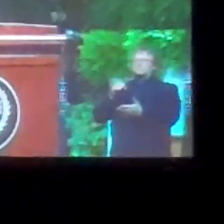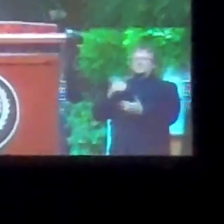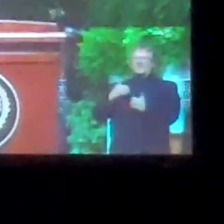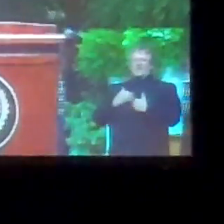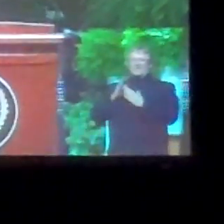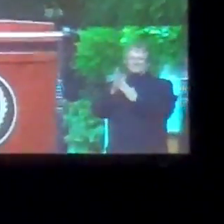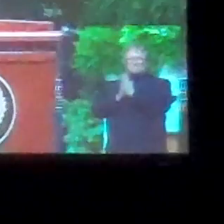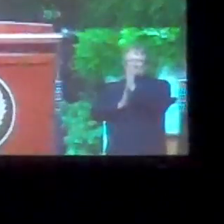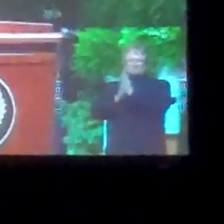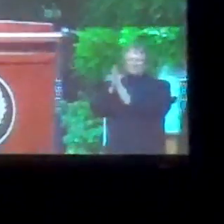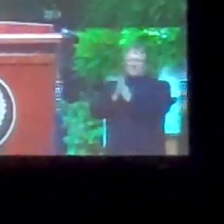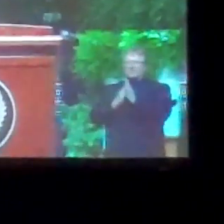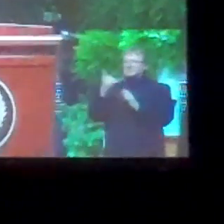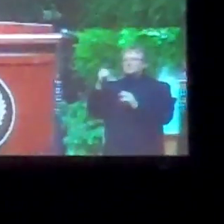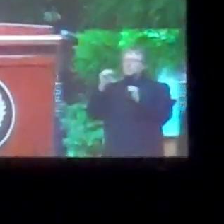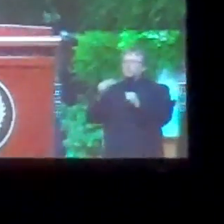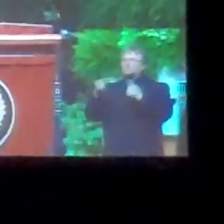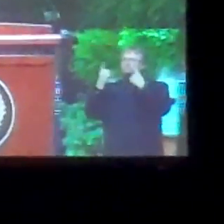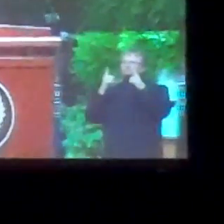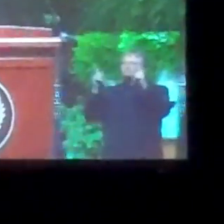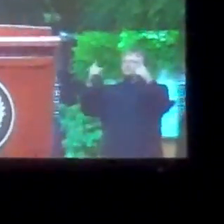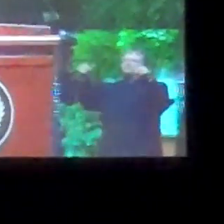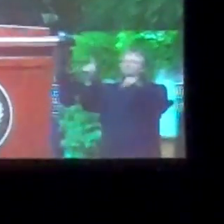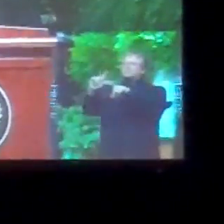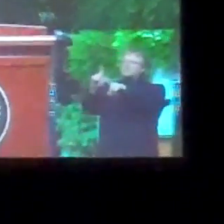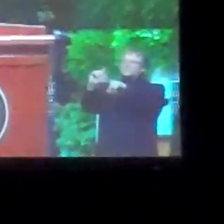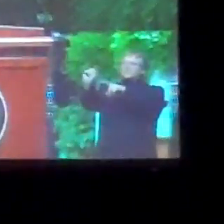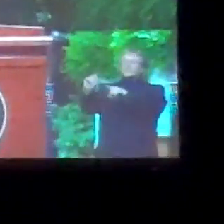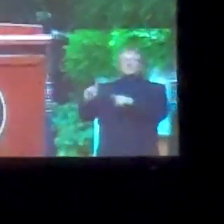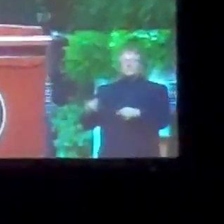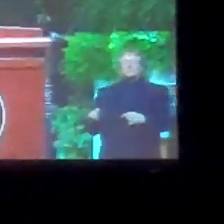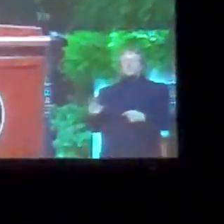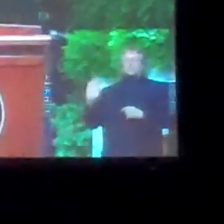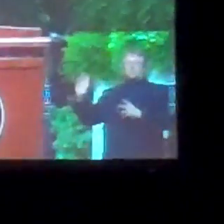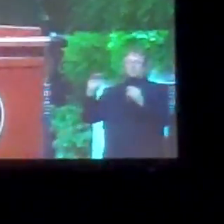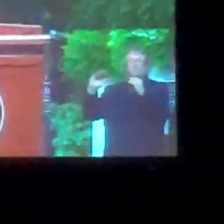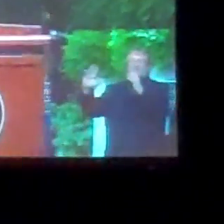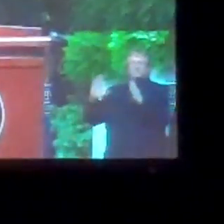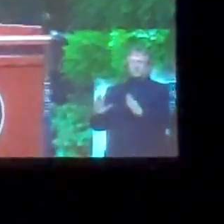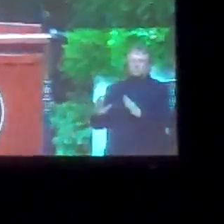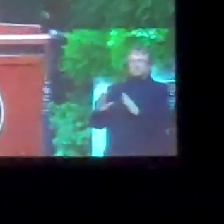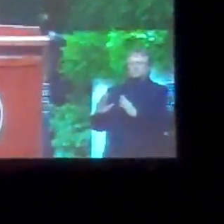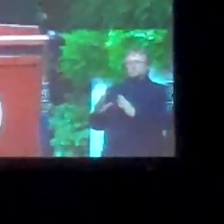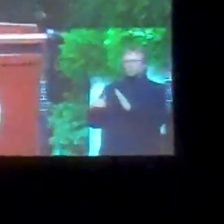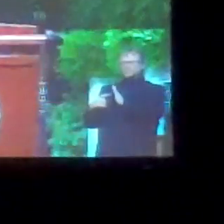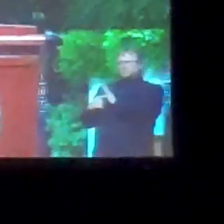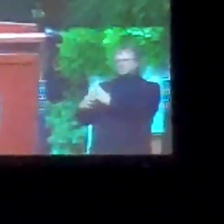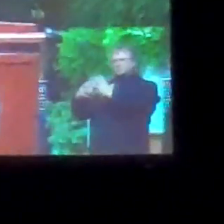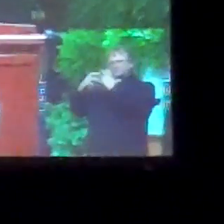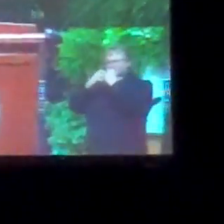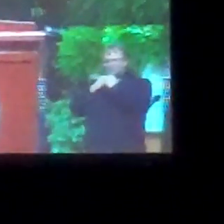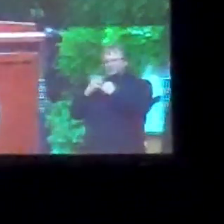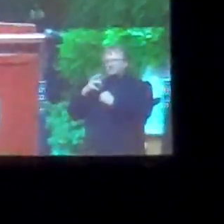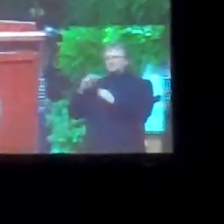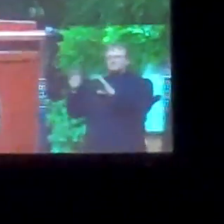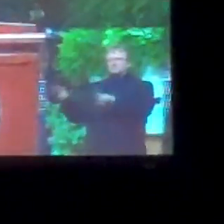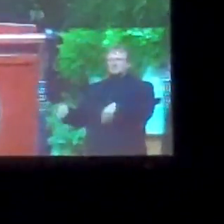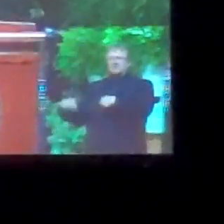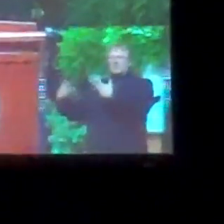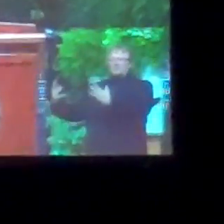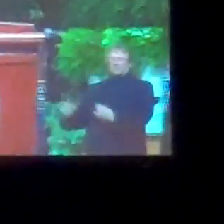passion and something she could excel in. When her professors showed they cared and gave